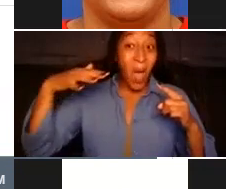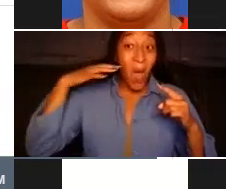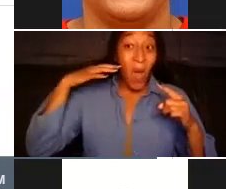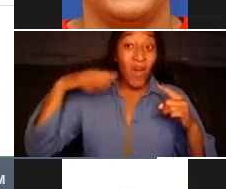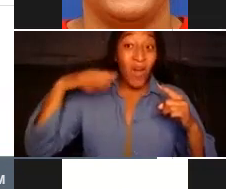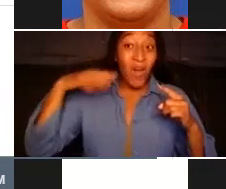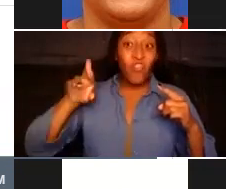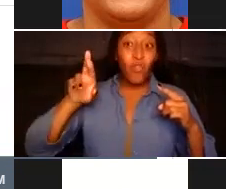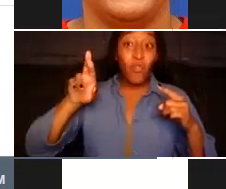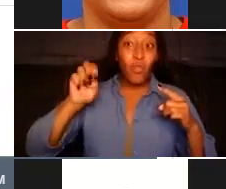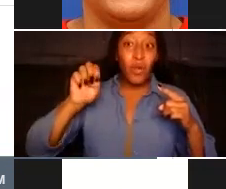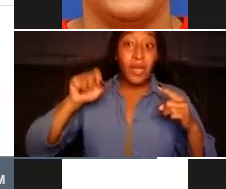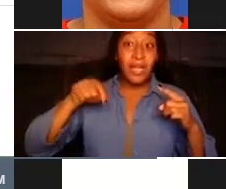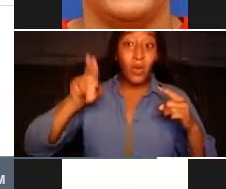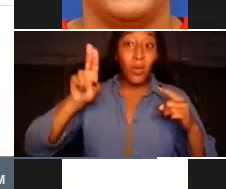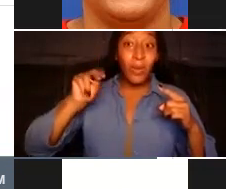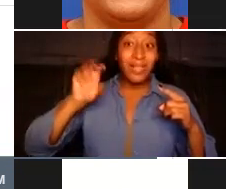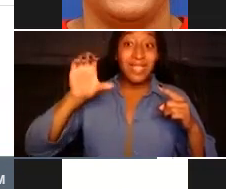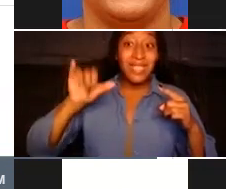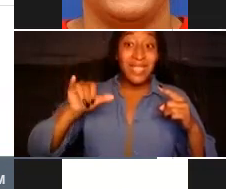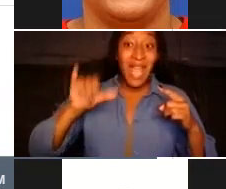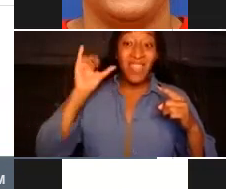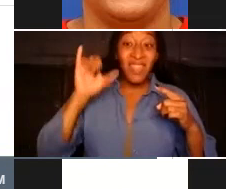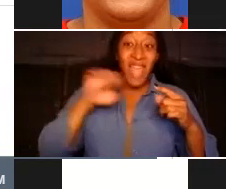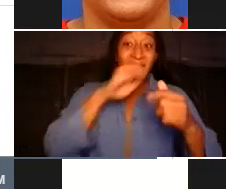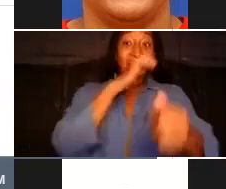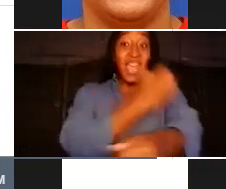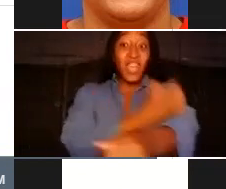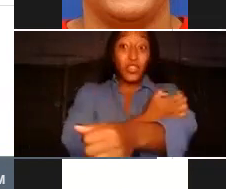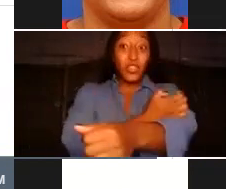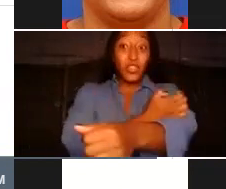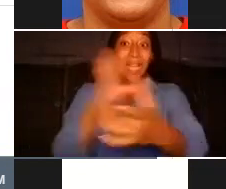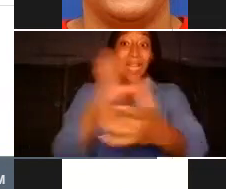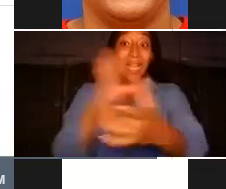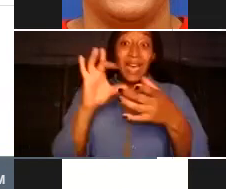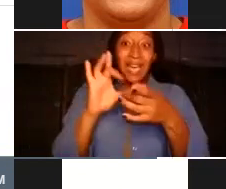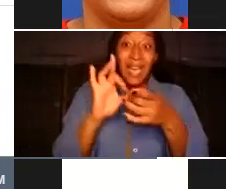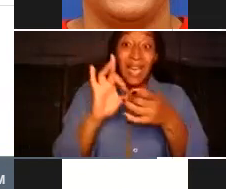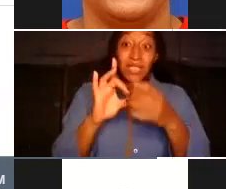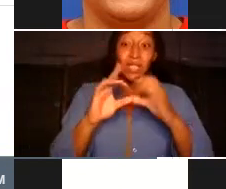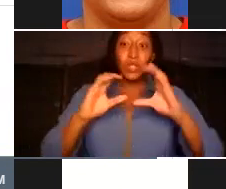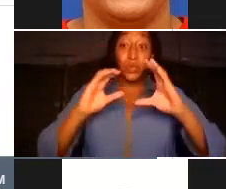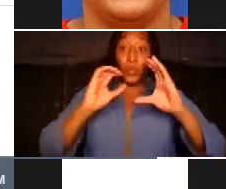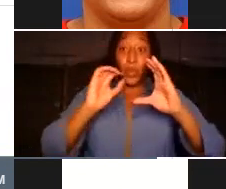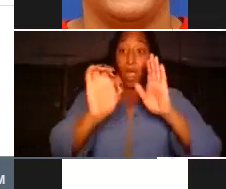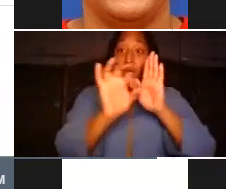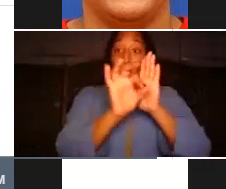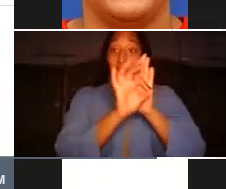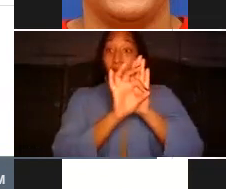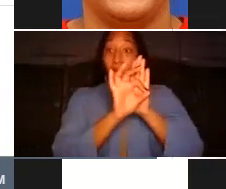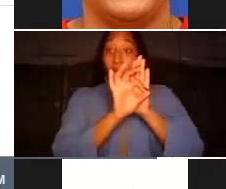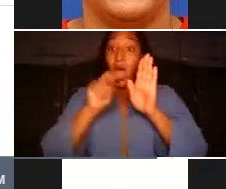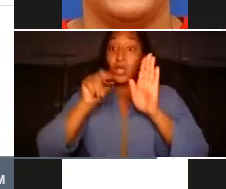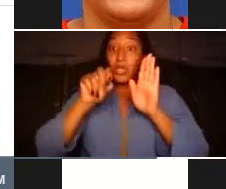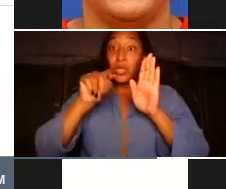energy associated with that note gets transferred to the glass. Because remember, that the frequency